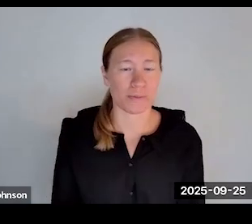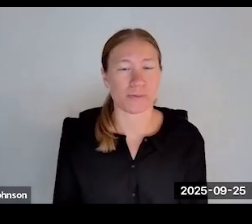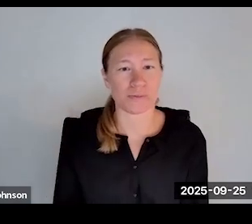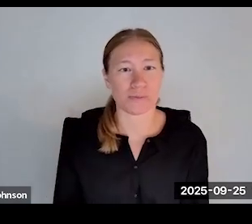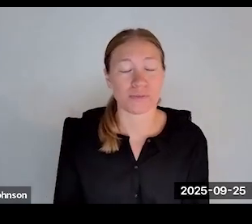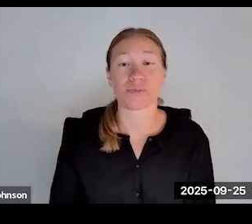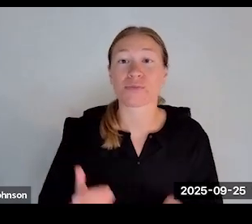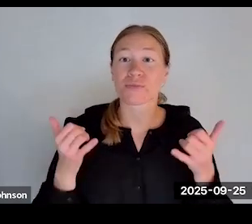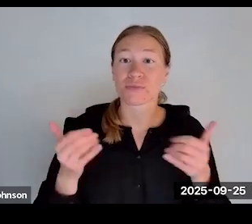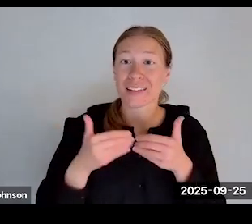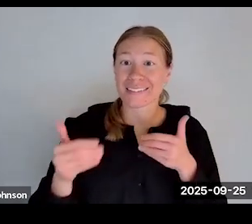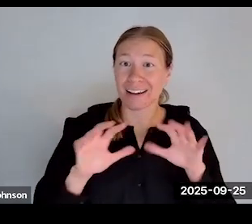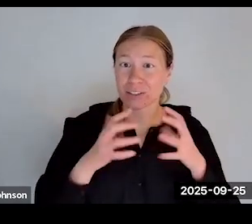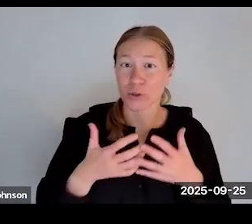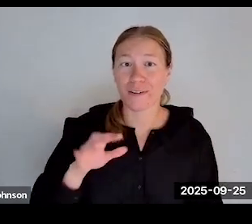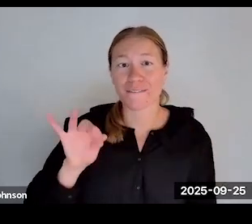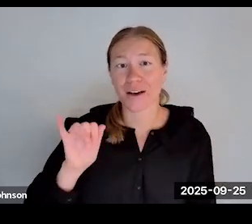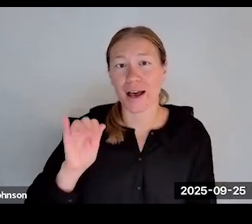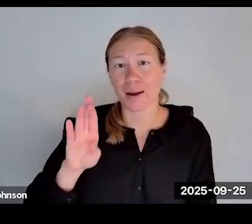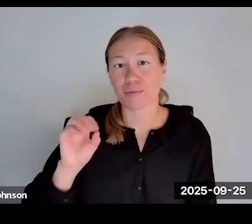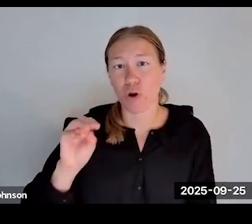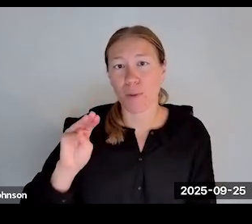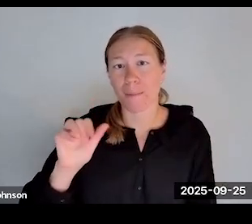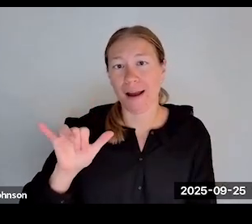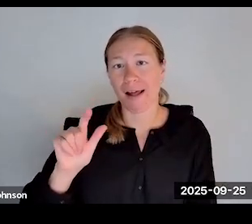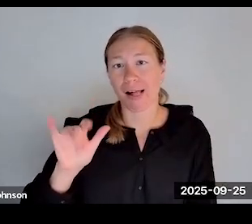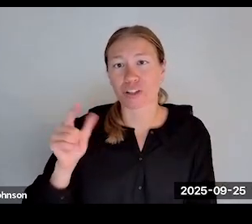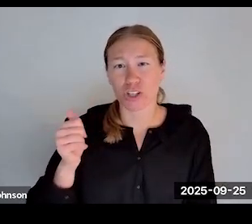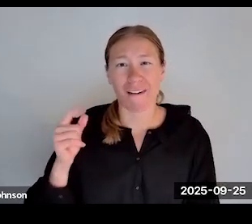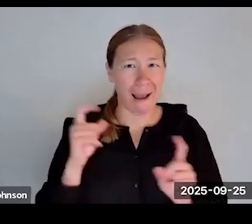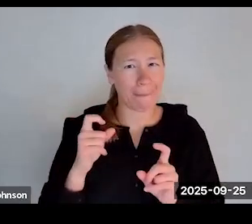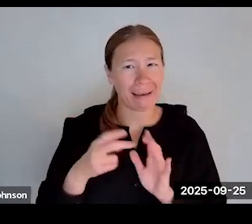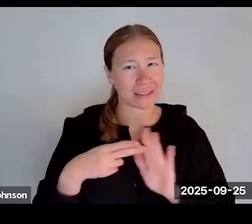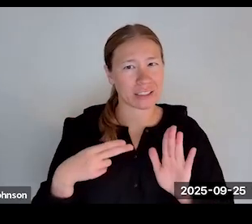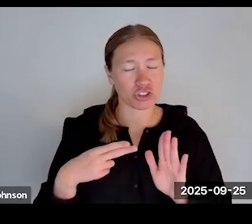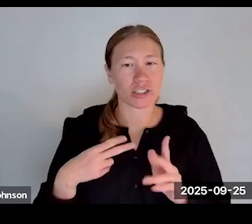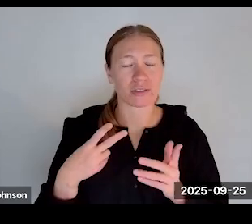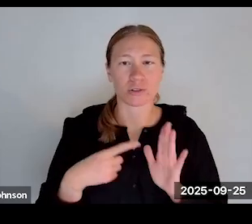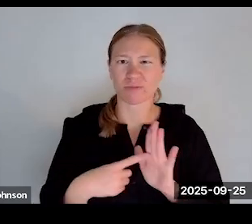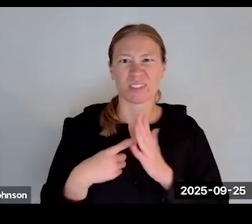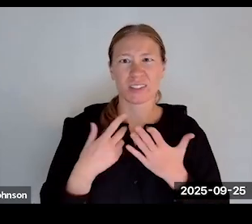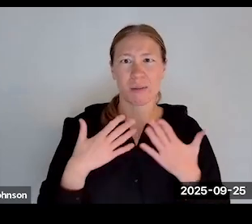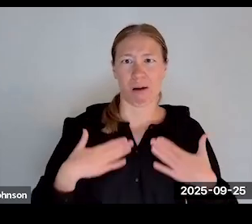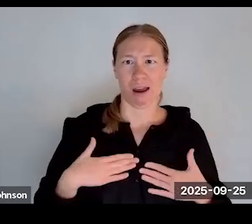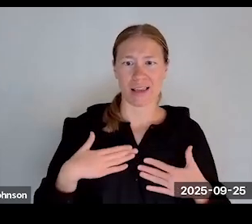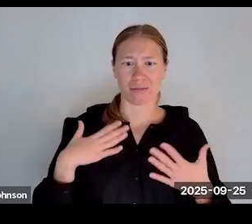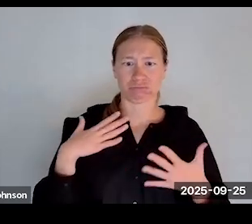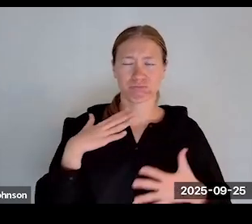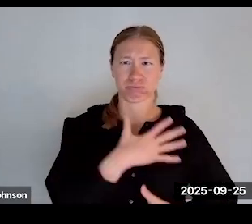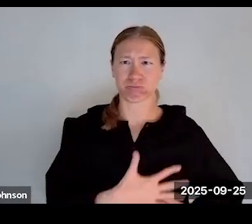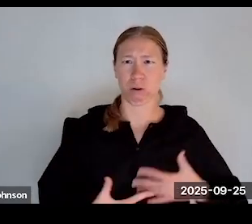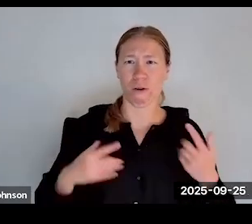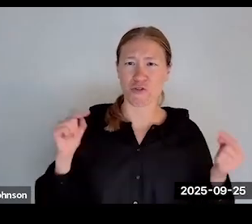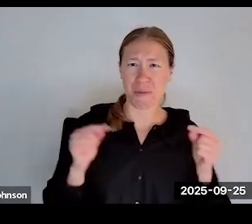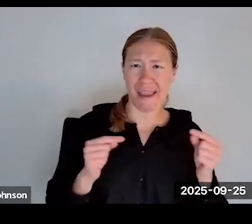So turning to fibromyalgia, it's a complex condition marked by widespread and often severe pain.